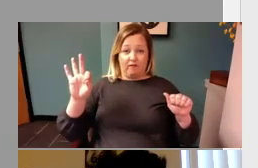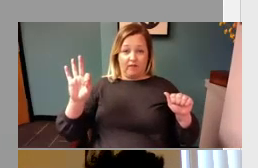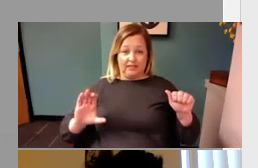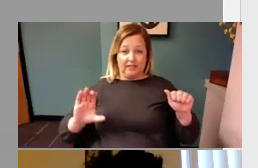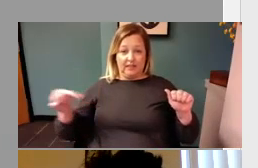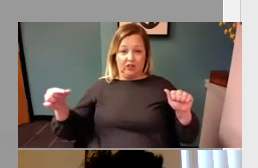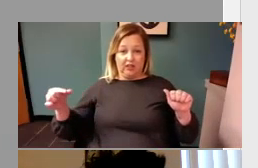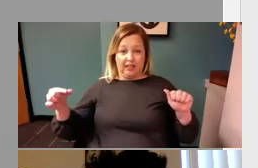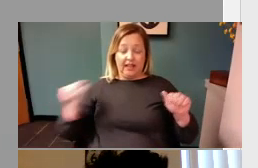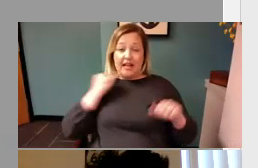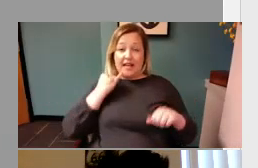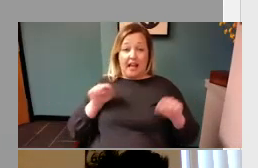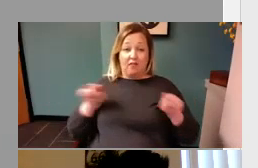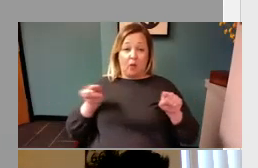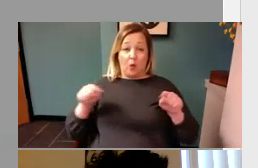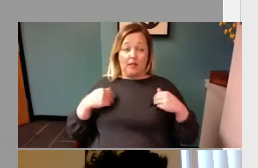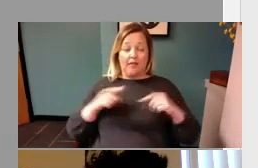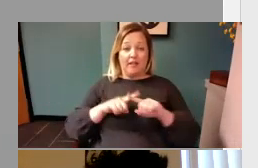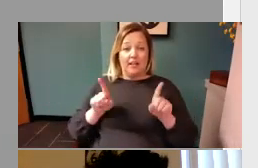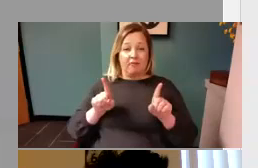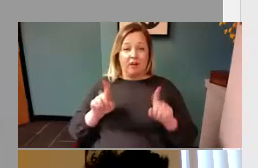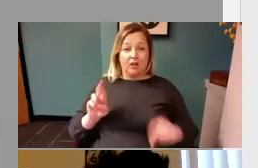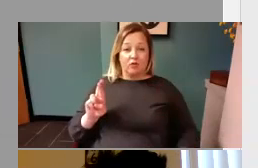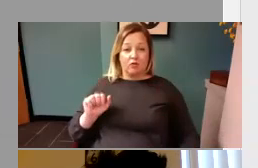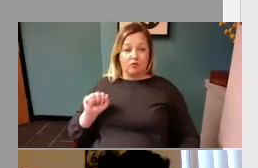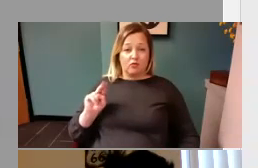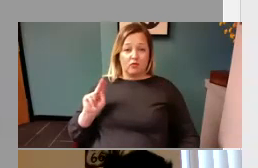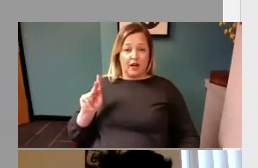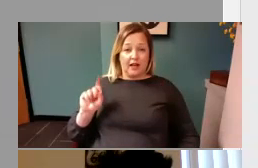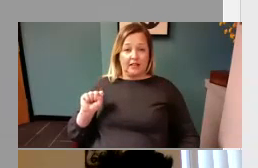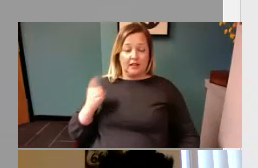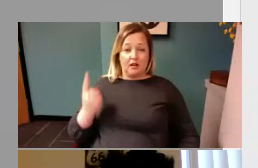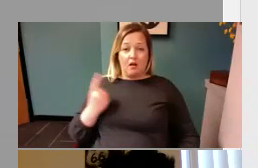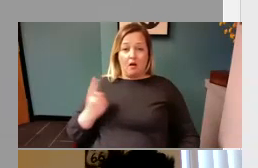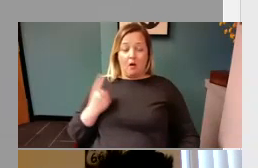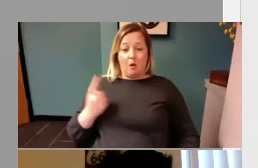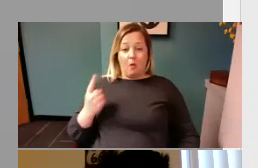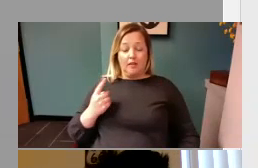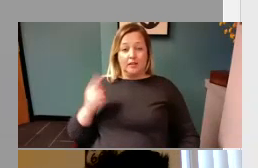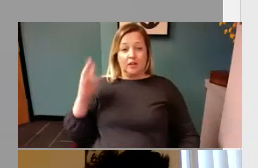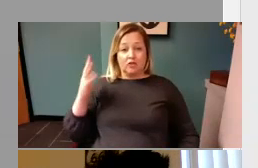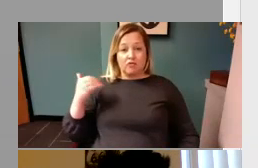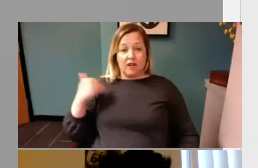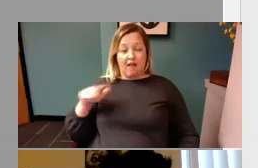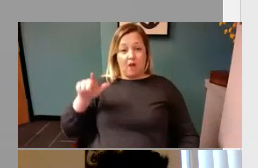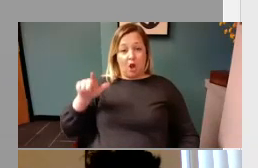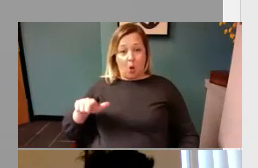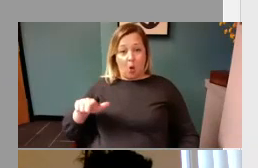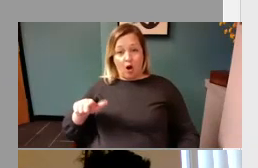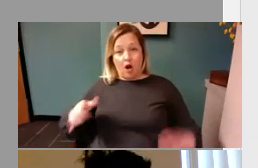ranks, we would always append the tree with the lower rank with the tree to the higher rank. That